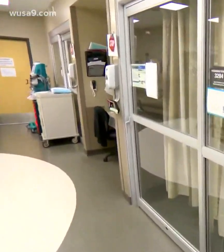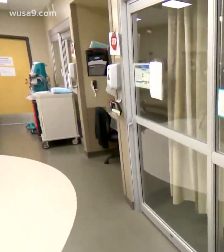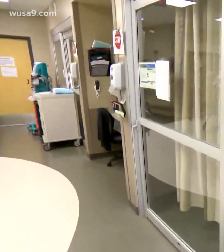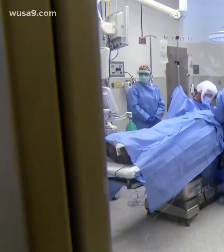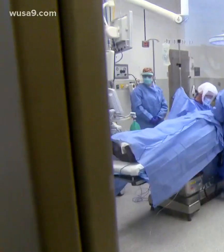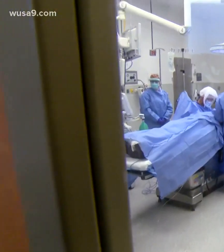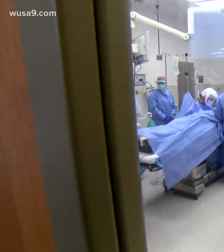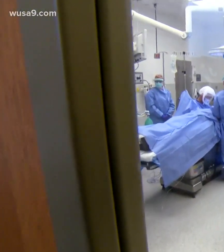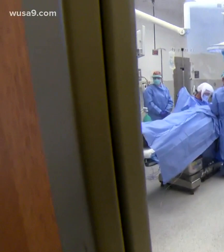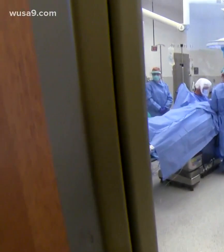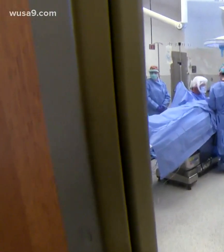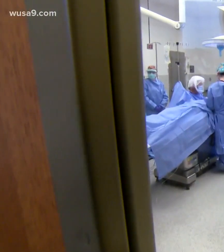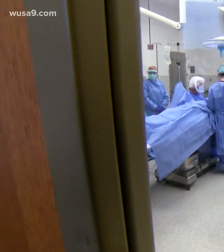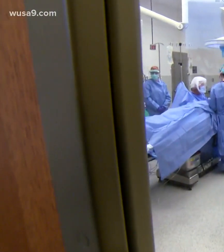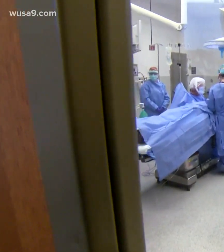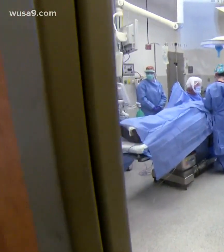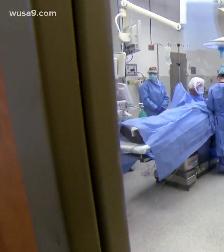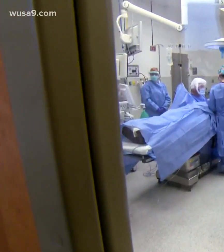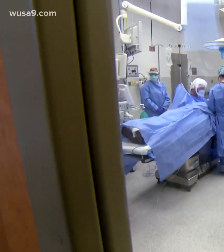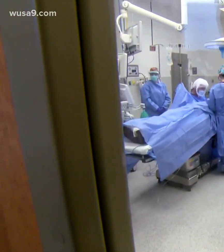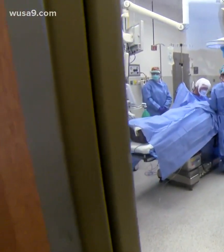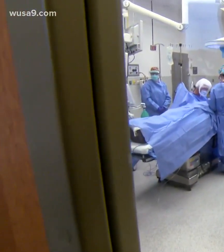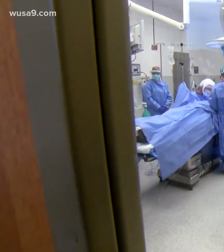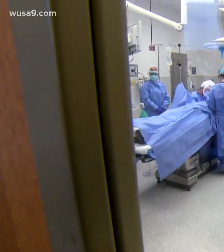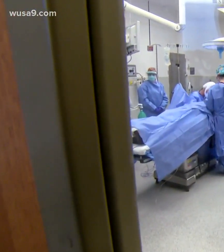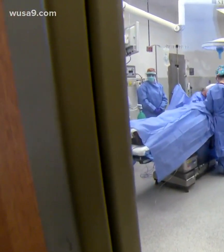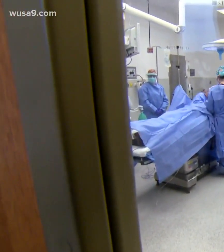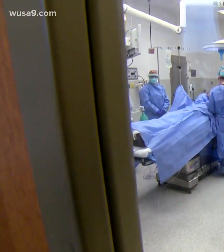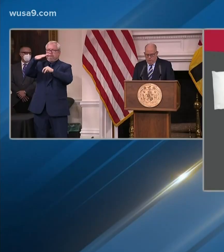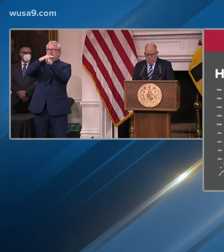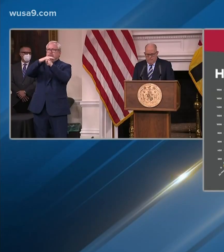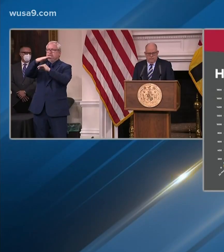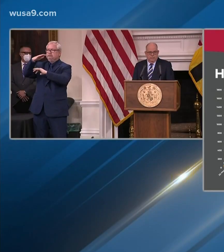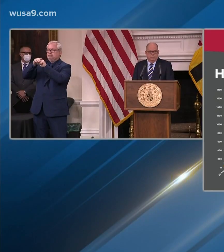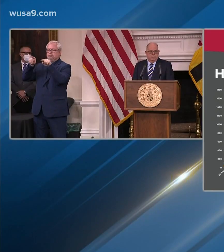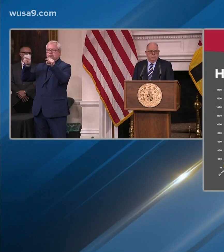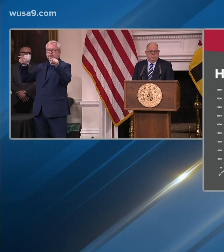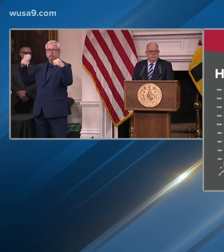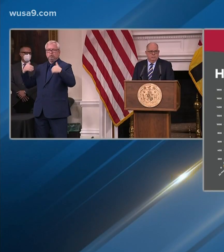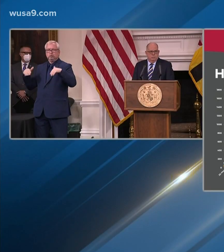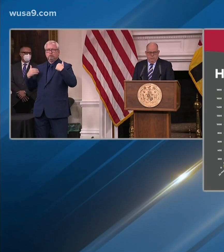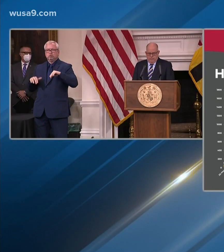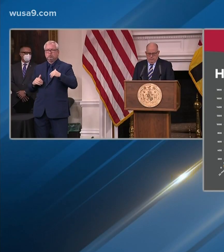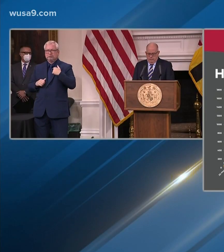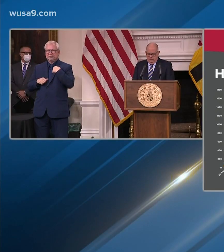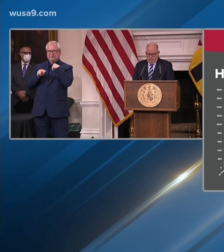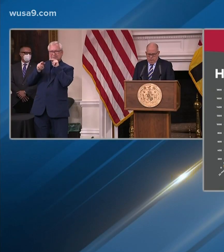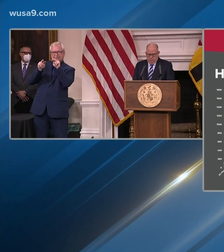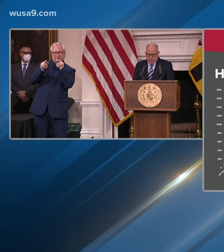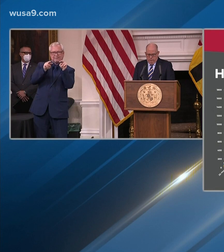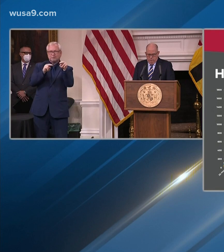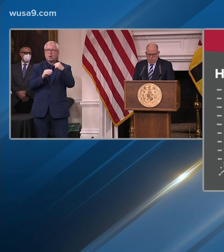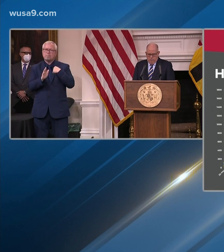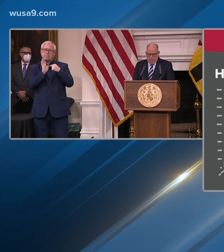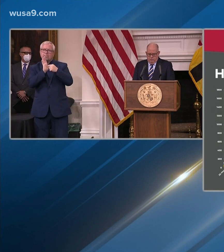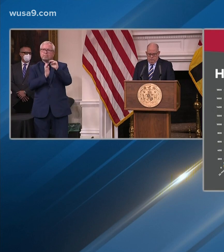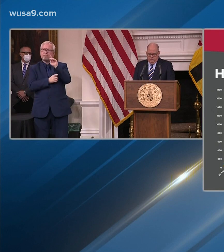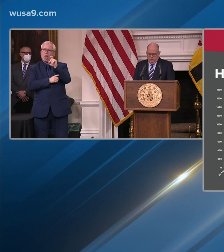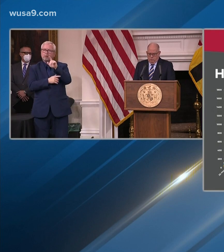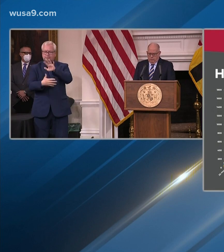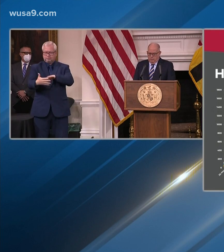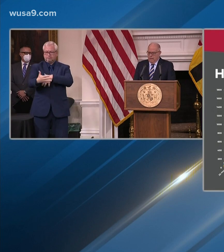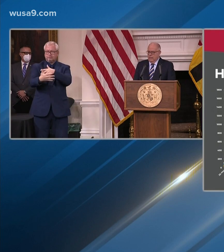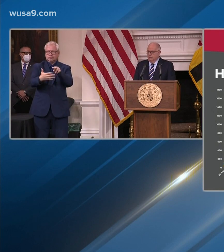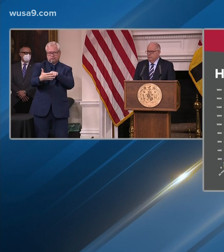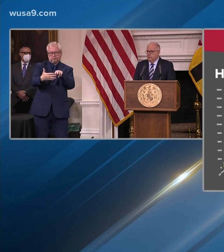holiday travel could make things even worse in the weeks ahead. According to our modeling, we can expect to reach a